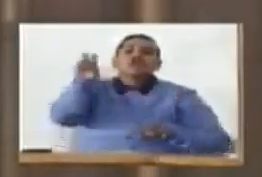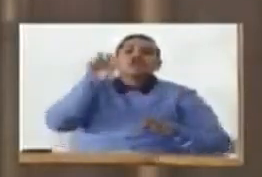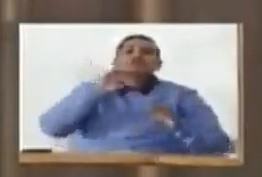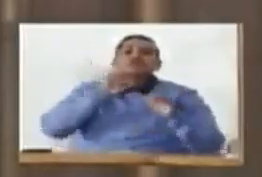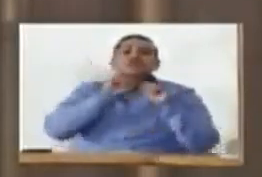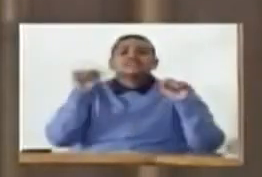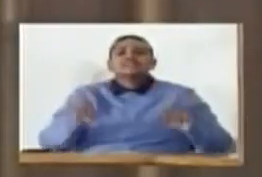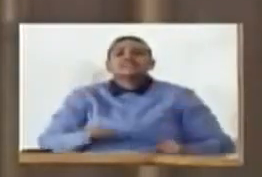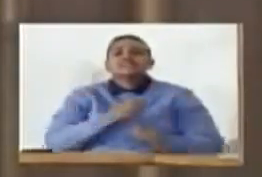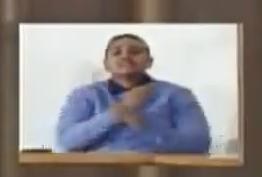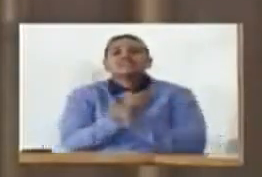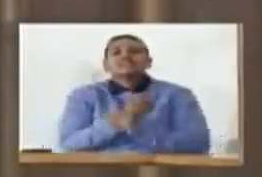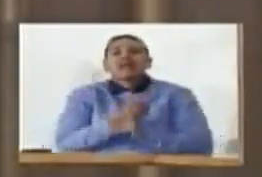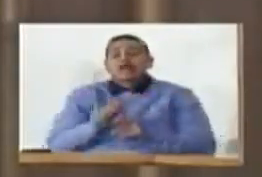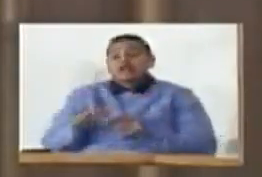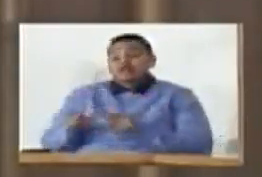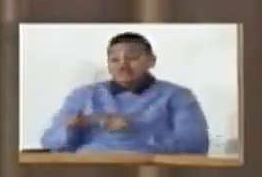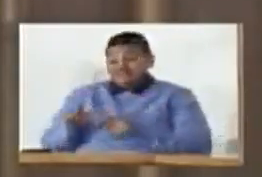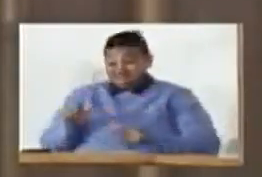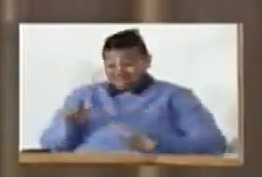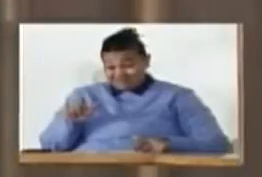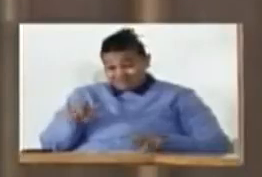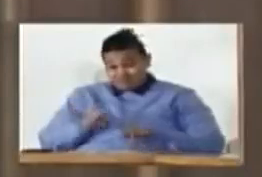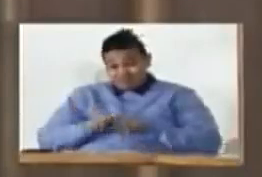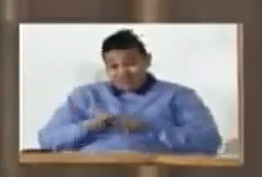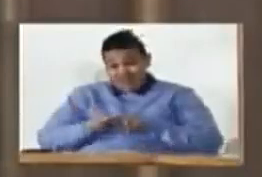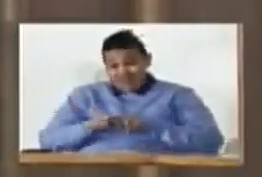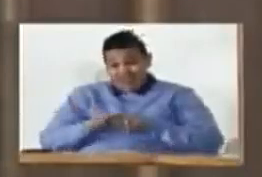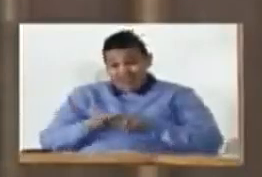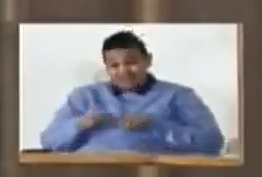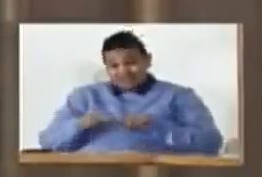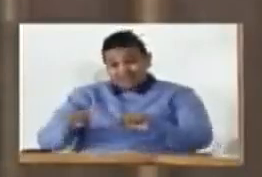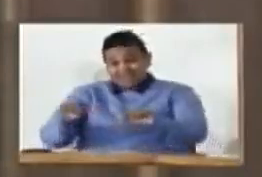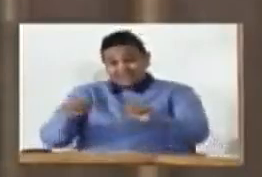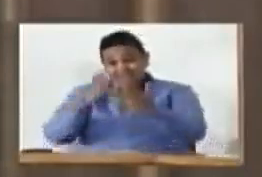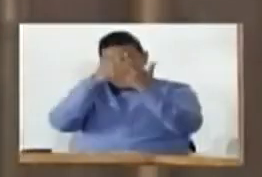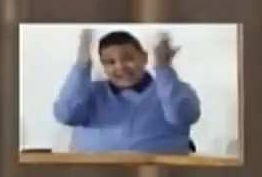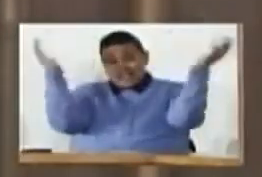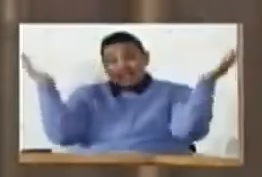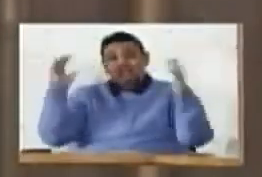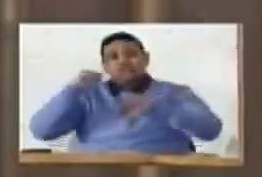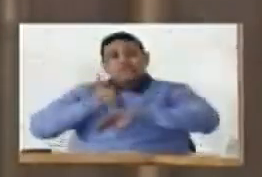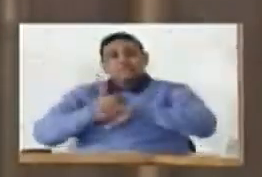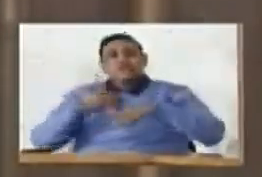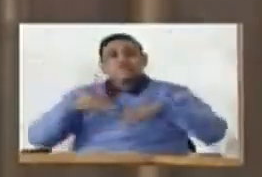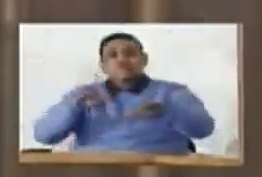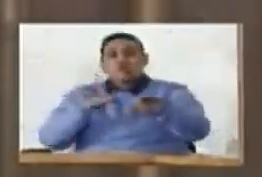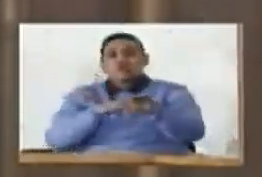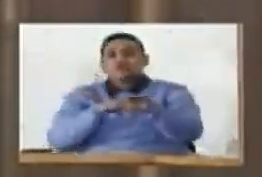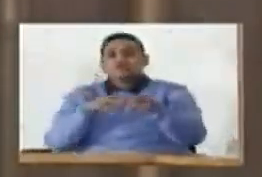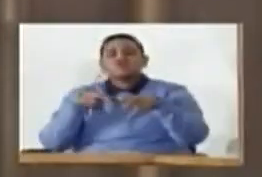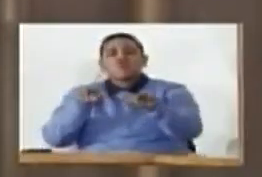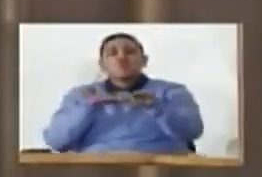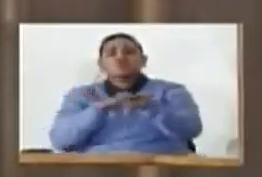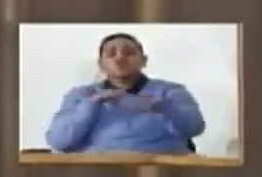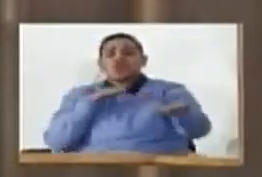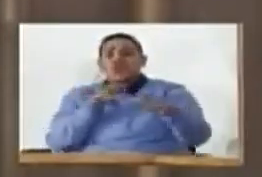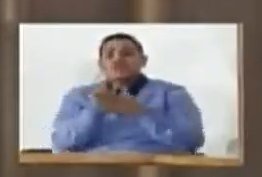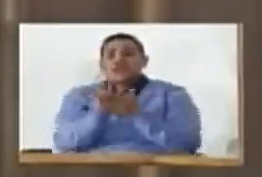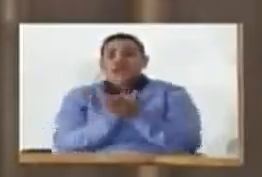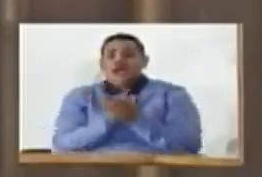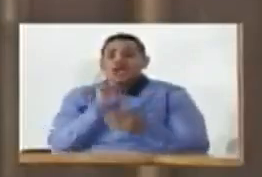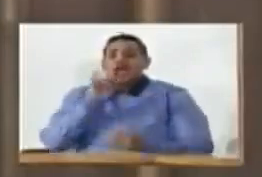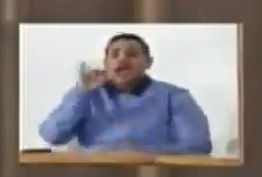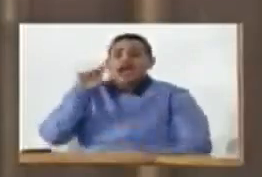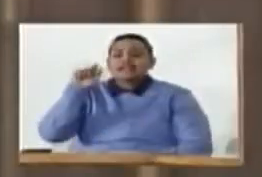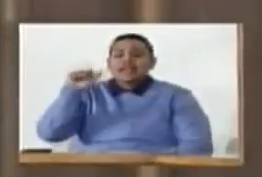land, rail, sea, and air, implementation of the Road Traffic Act, establishment of the Island